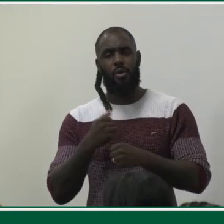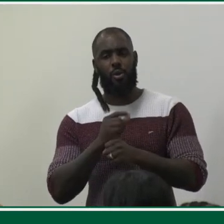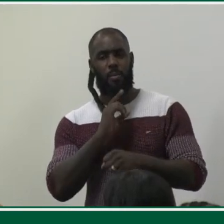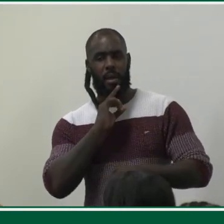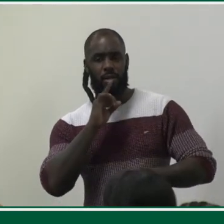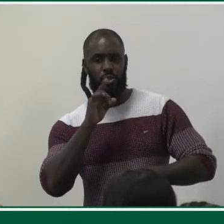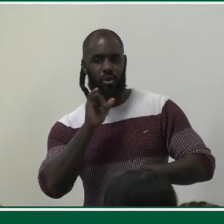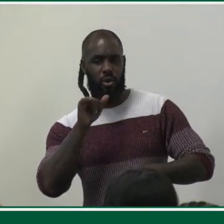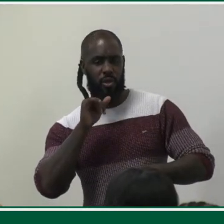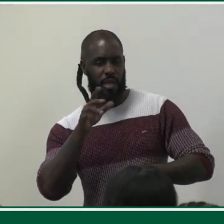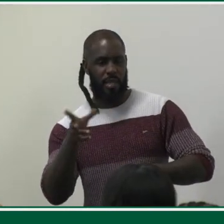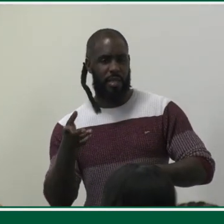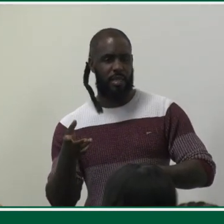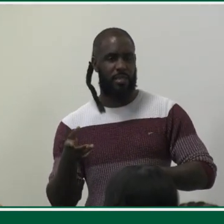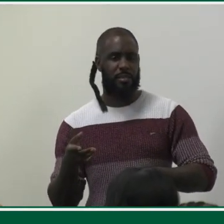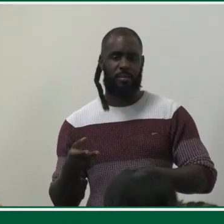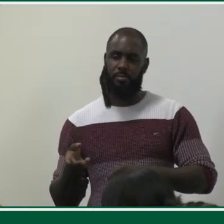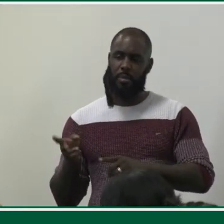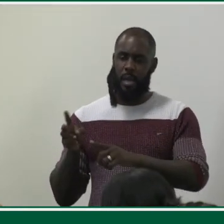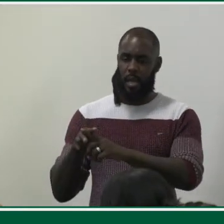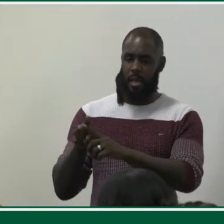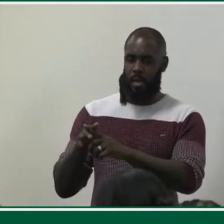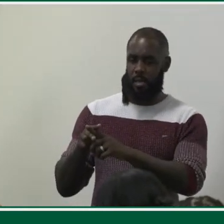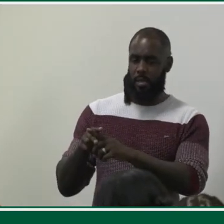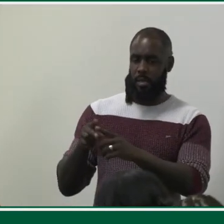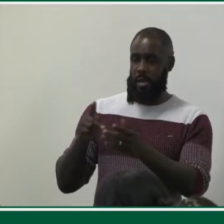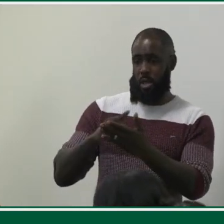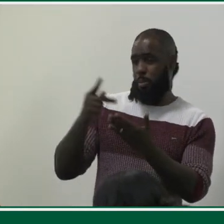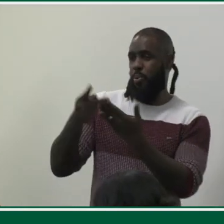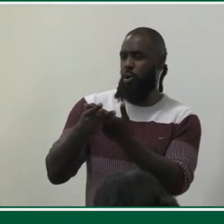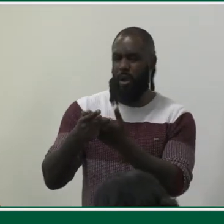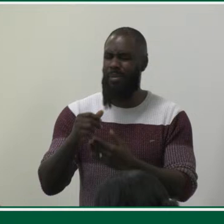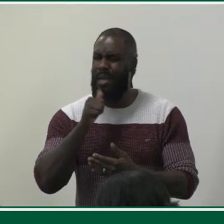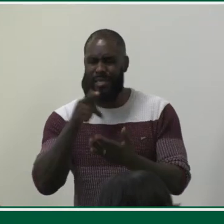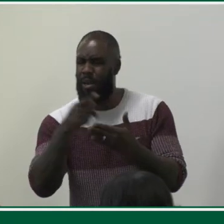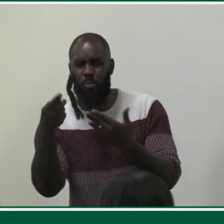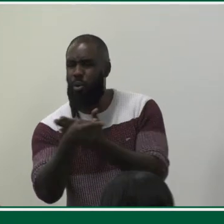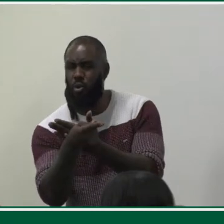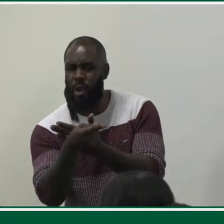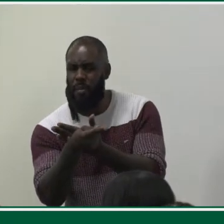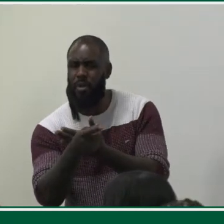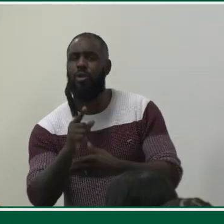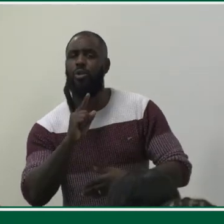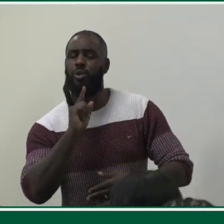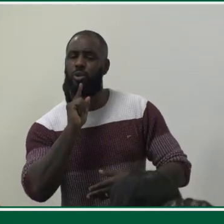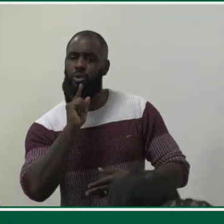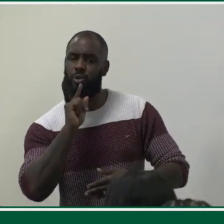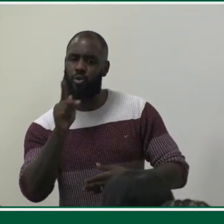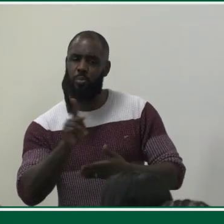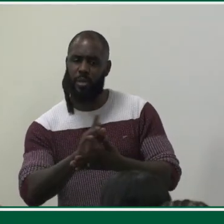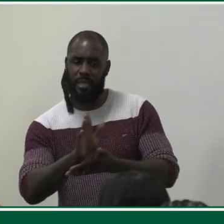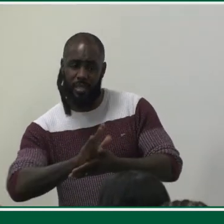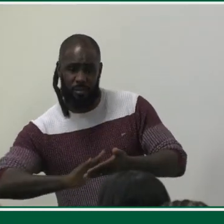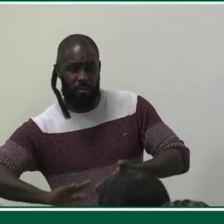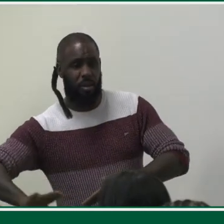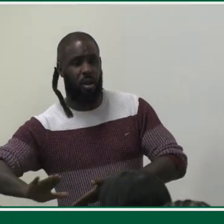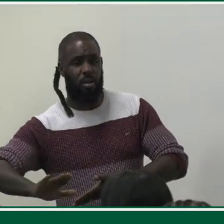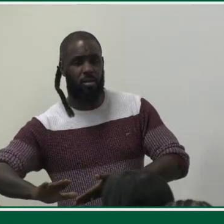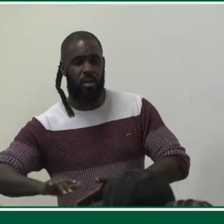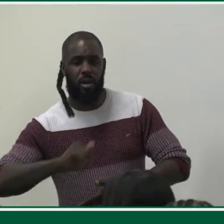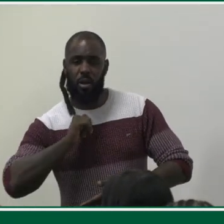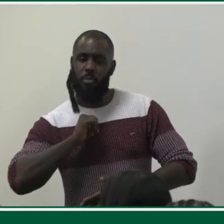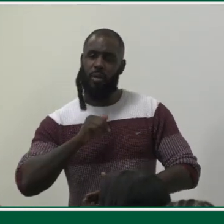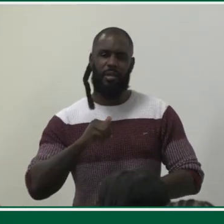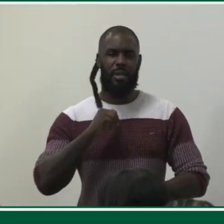to the program, it's not a program, people, it's a college, but is race blind in accordance with